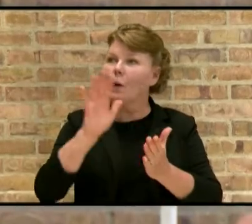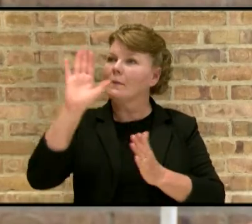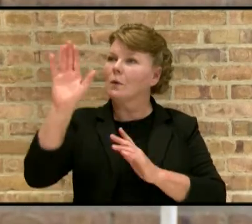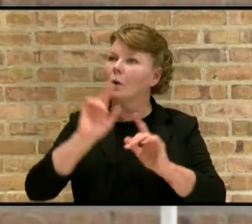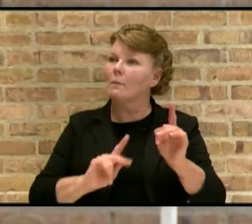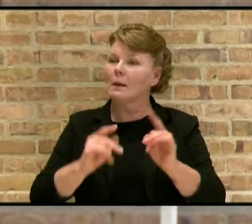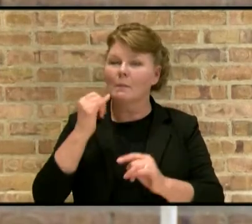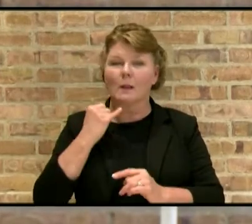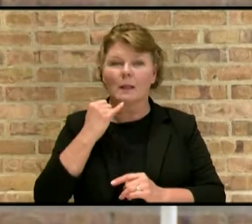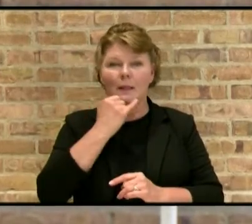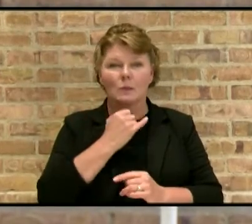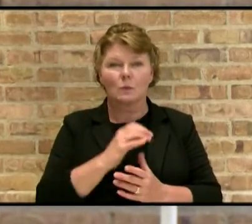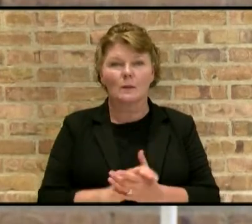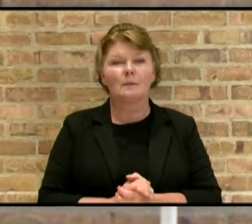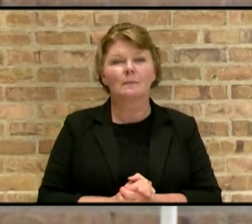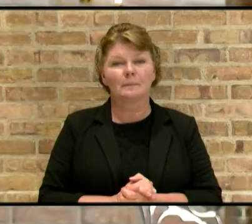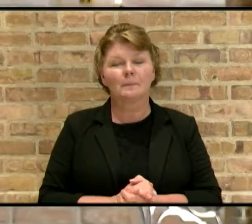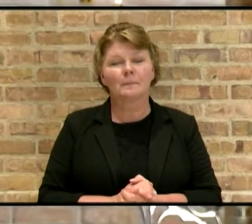people Israel."